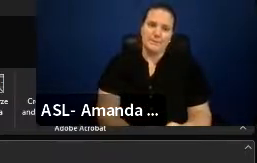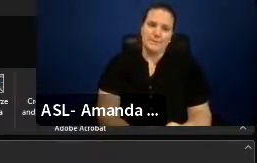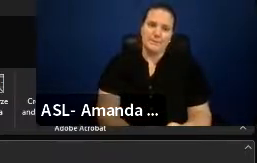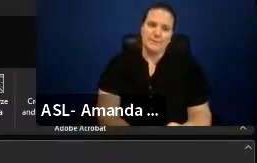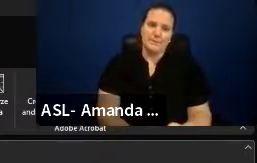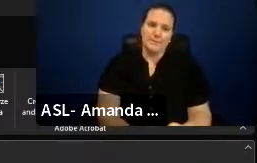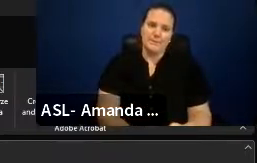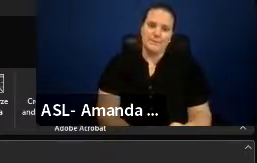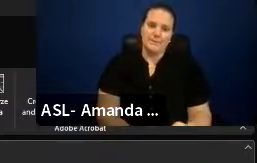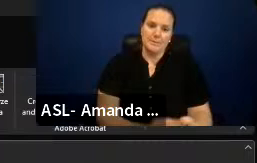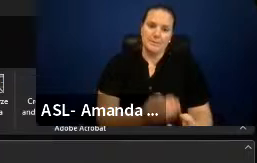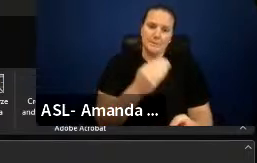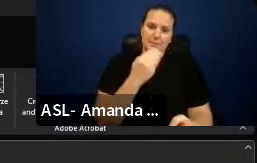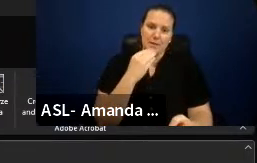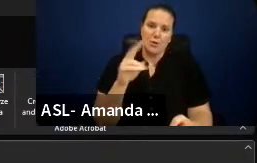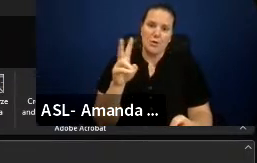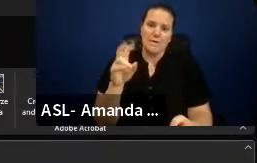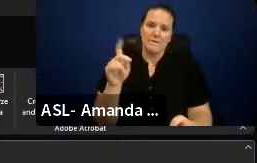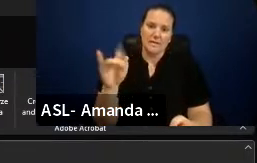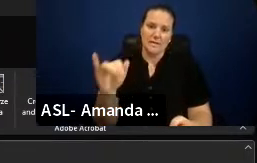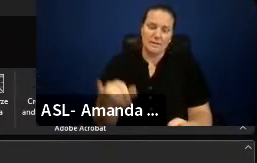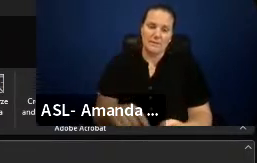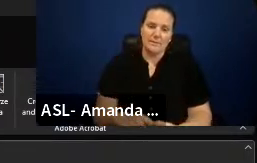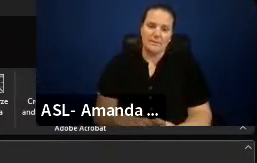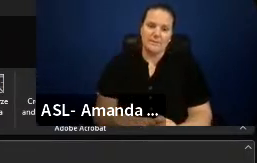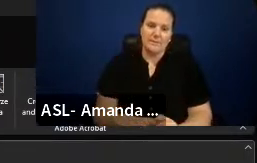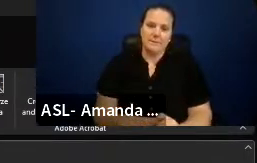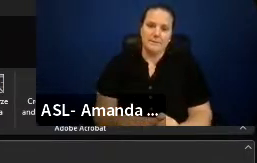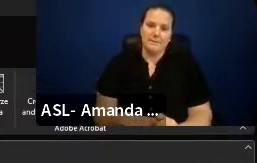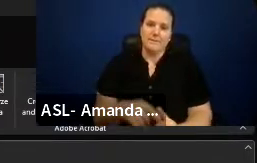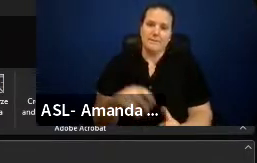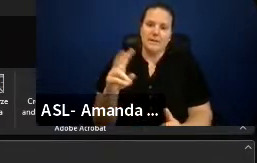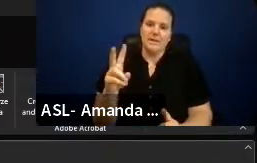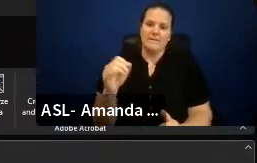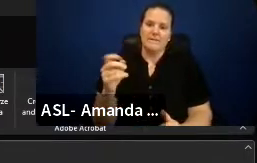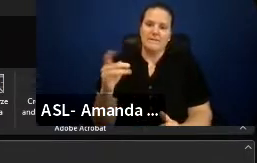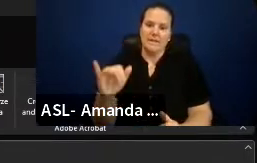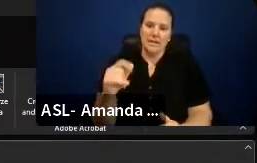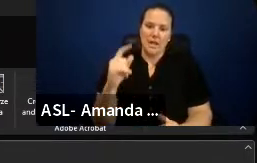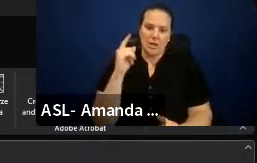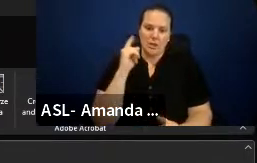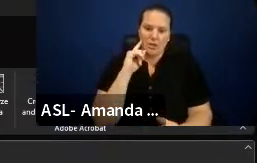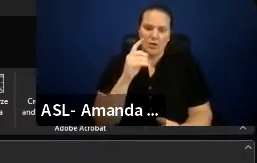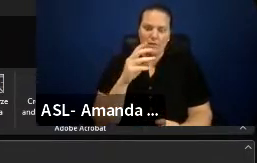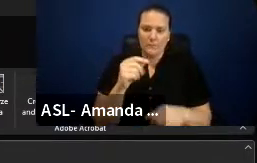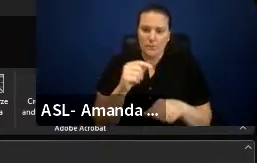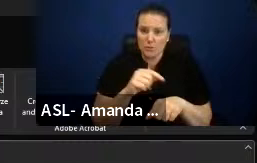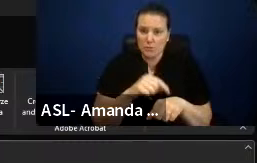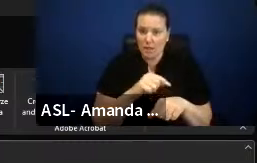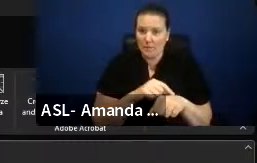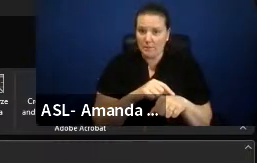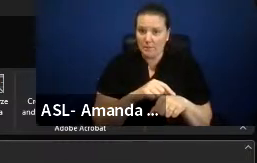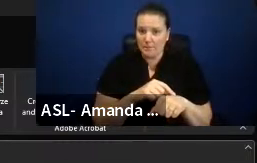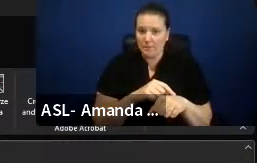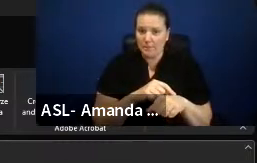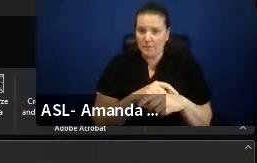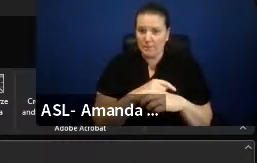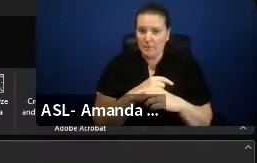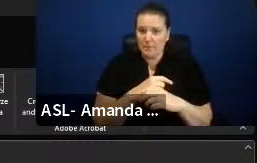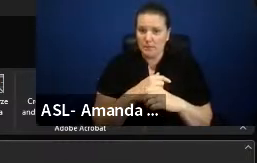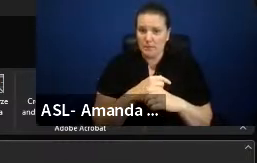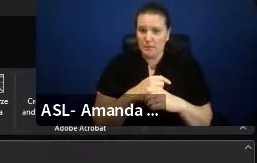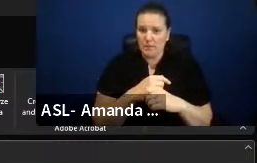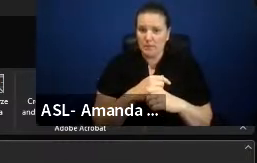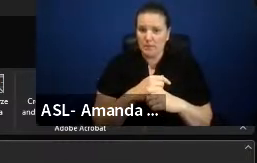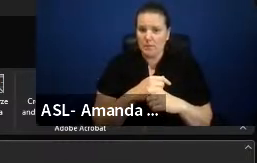Thank you, Emily. Vicki. Vicky Nakashima, I've heard a couple times, I think Lon said something about, we